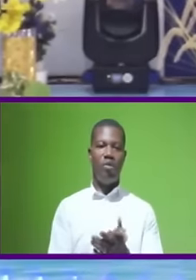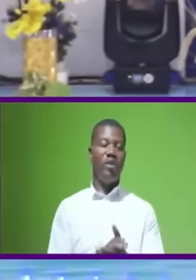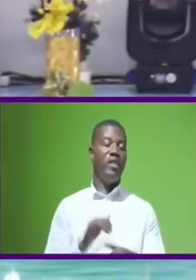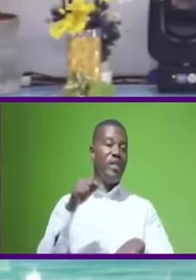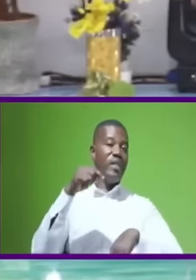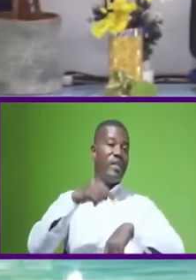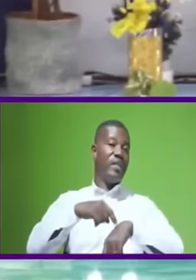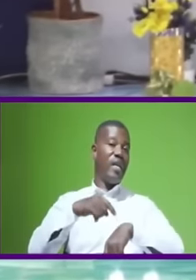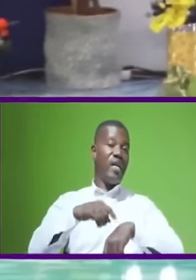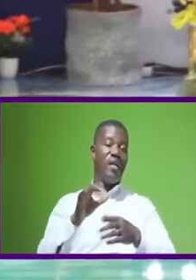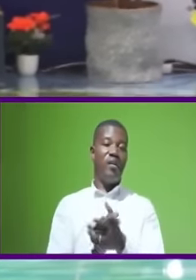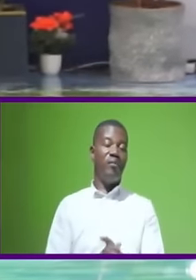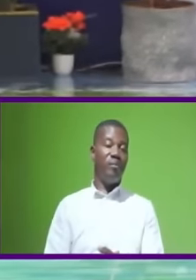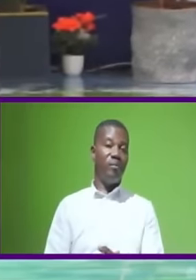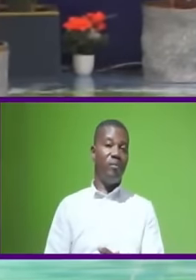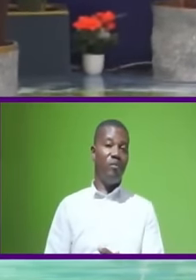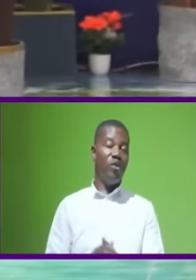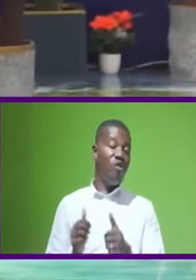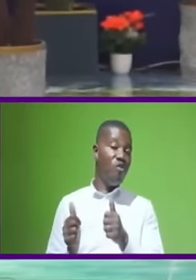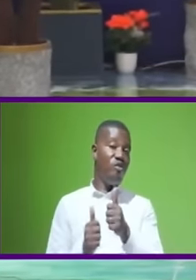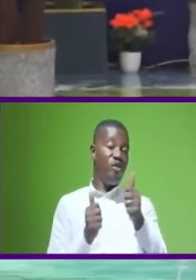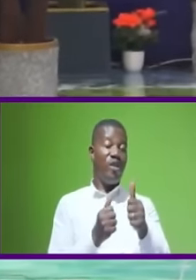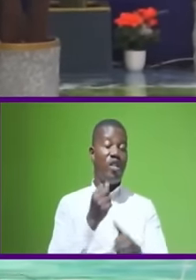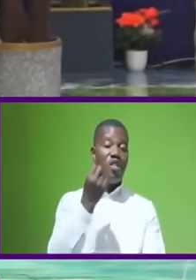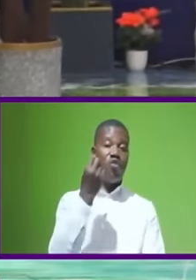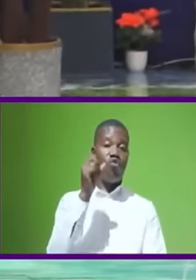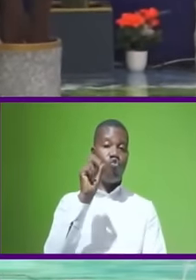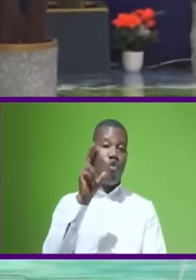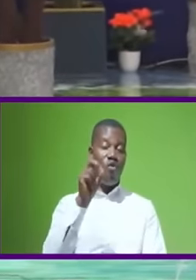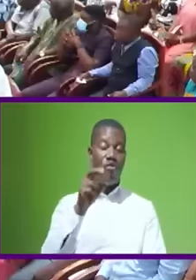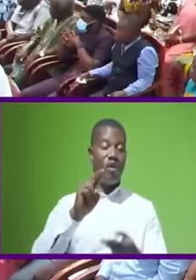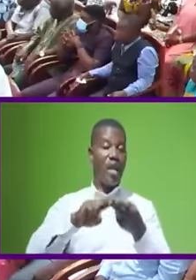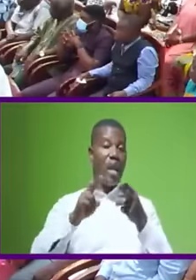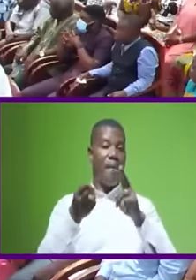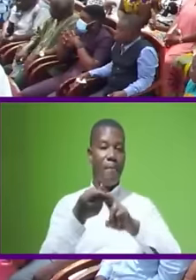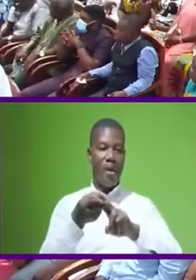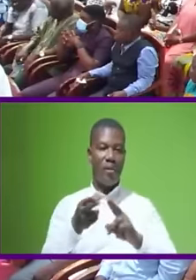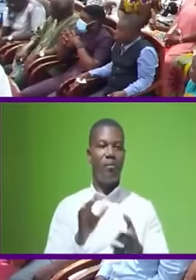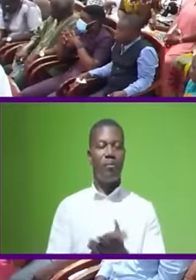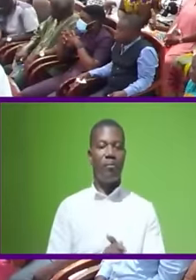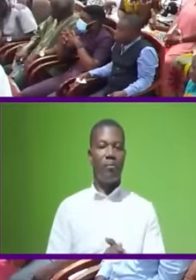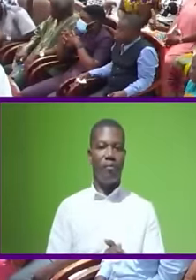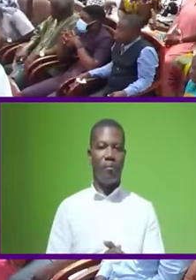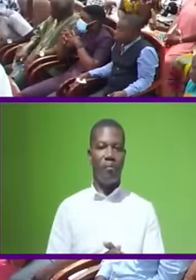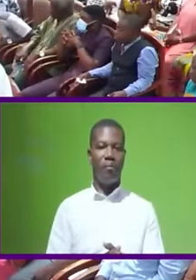Sabre no no one ya 12. In those days there were 12 in number.